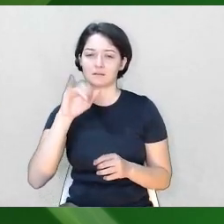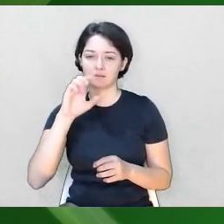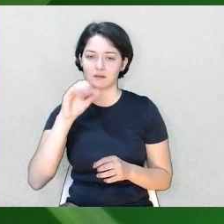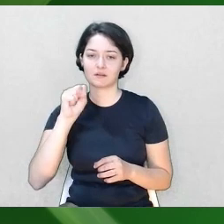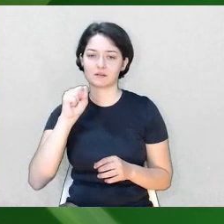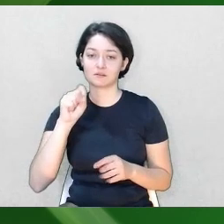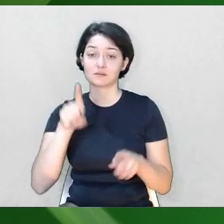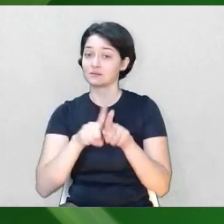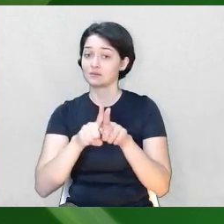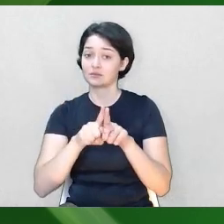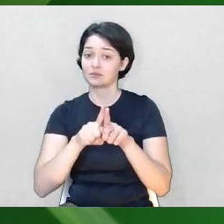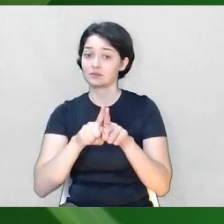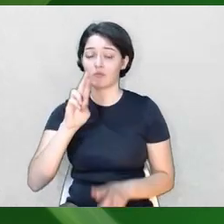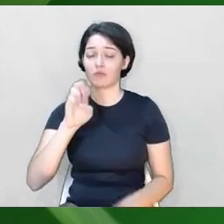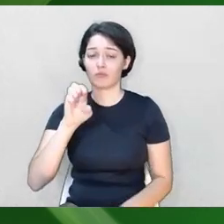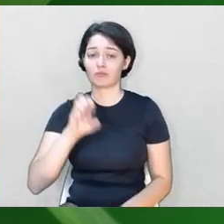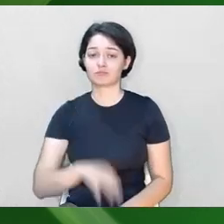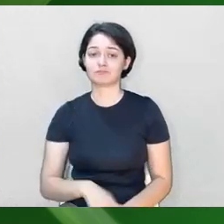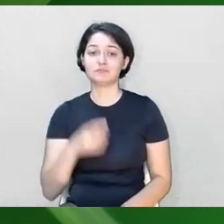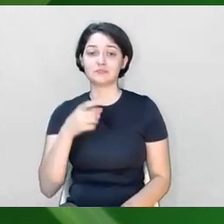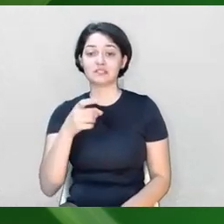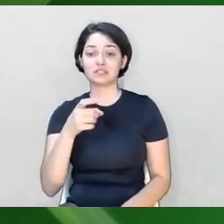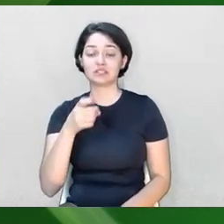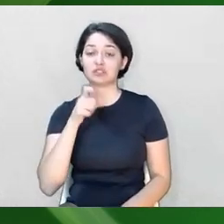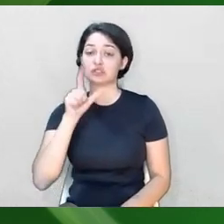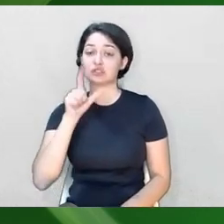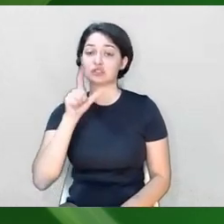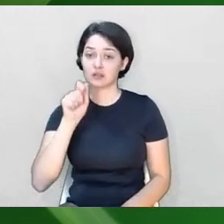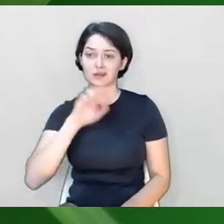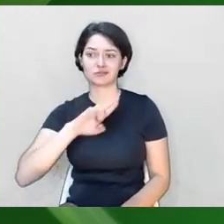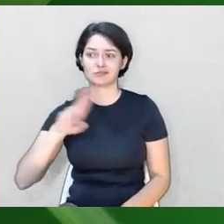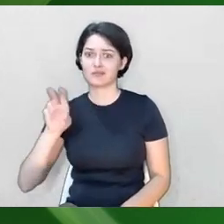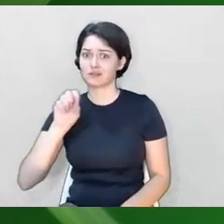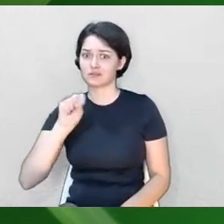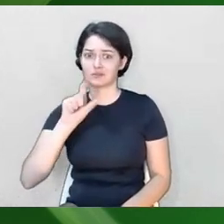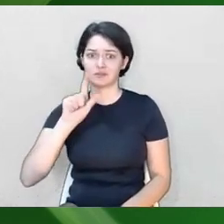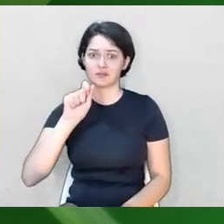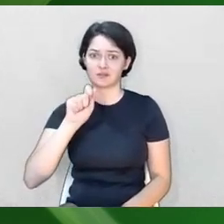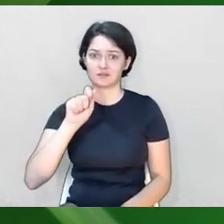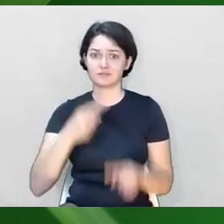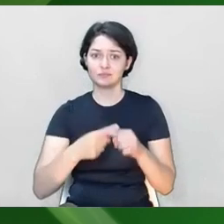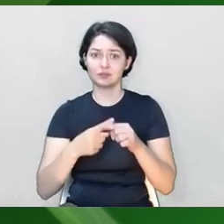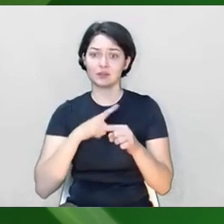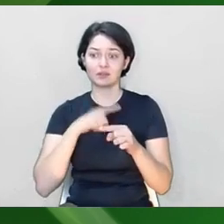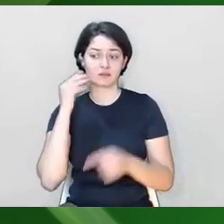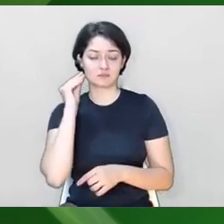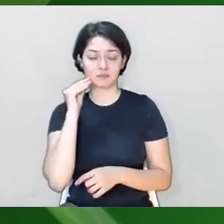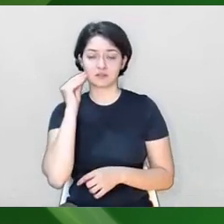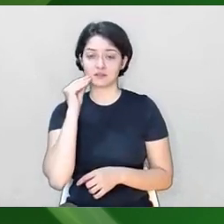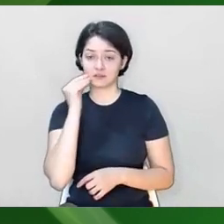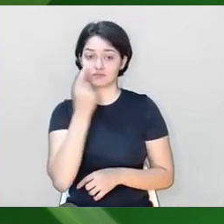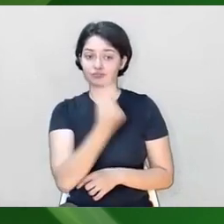core, and bringing metrics into the core of XLA is very different. XLA is very different from